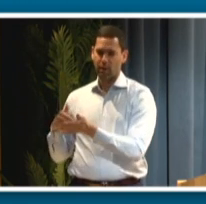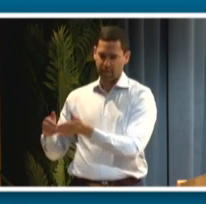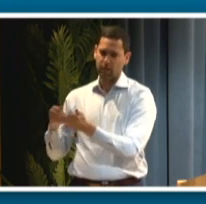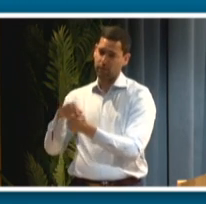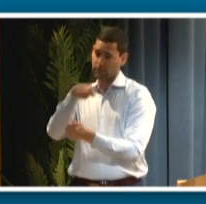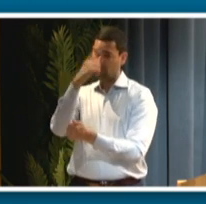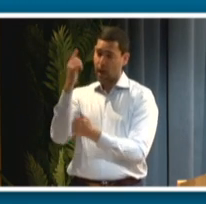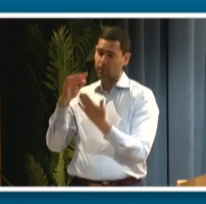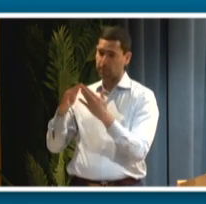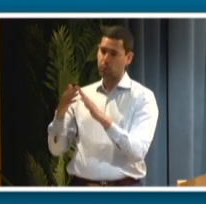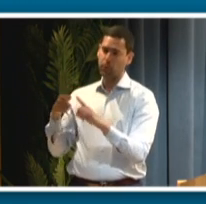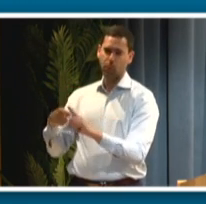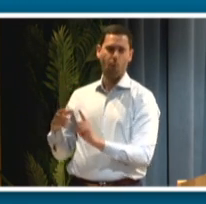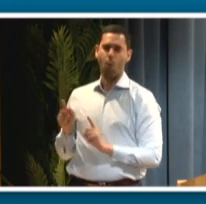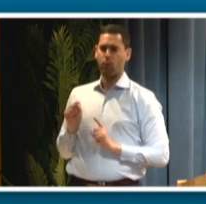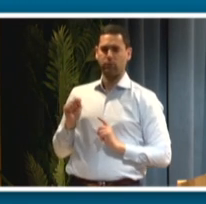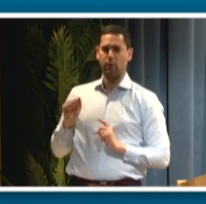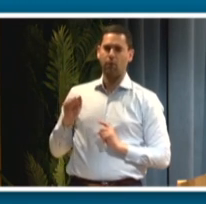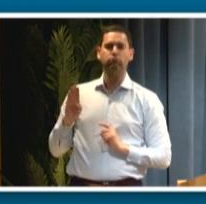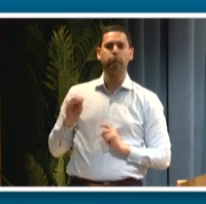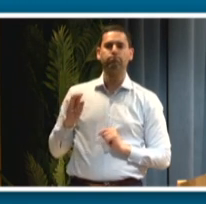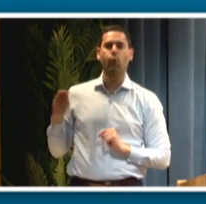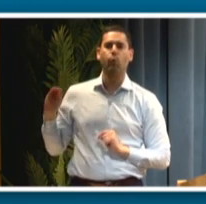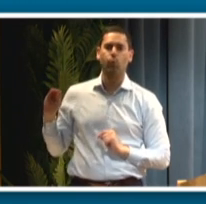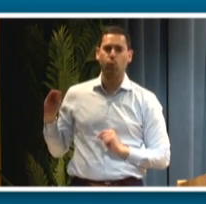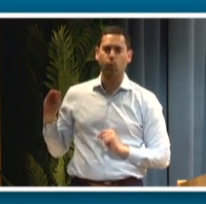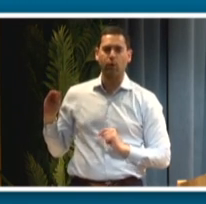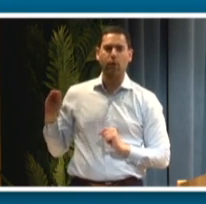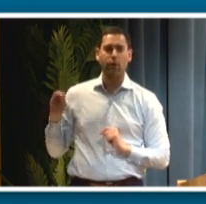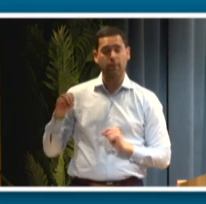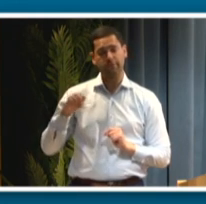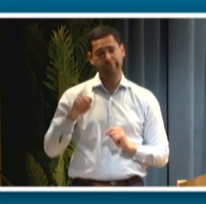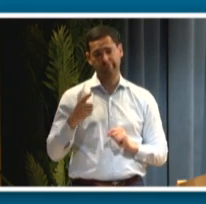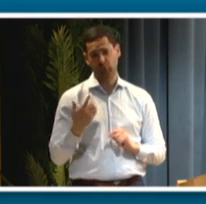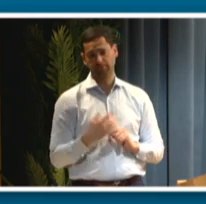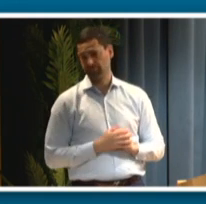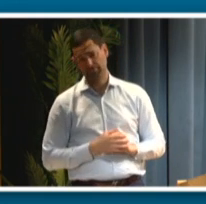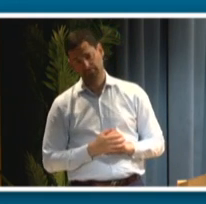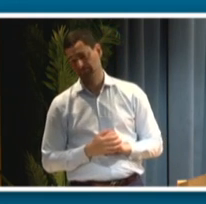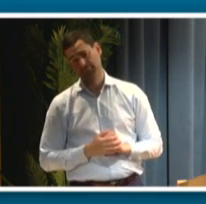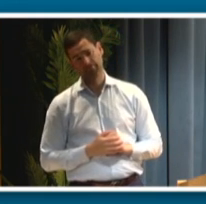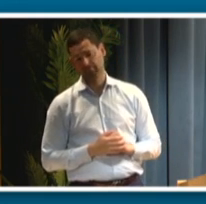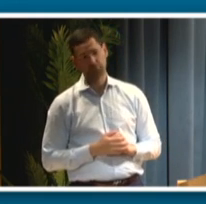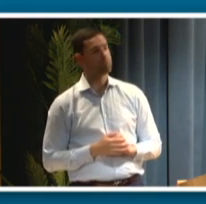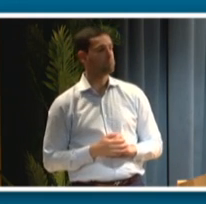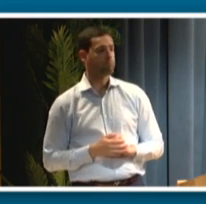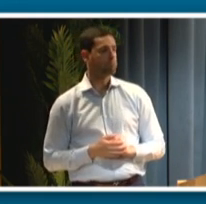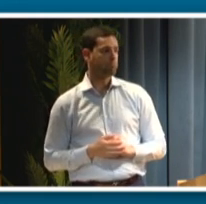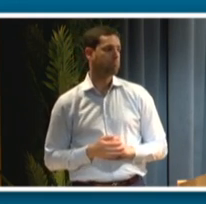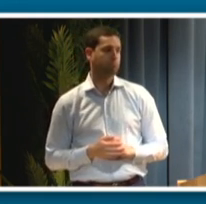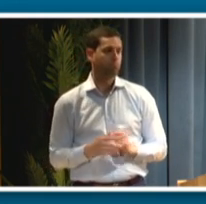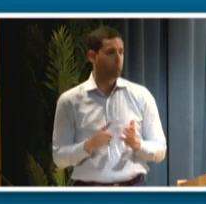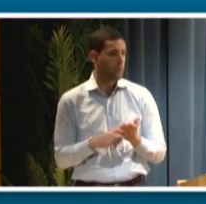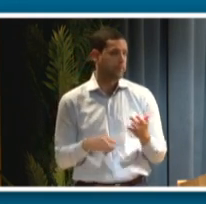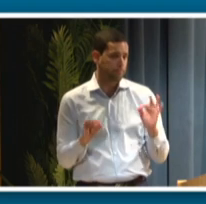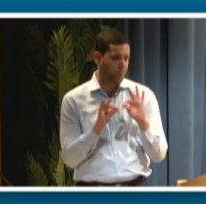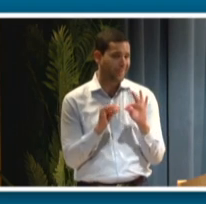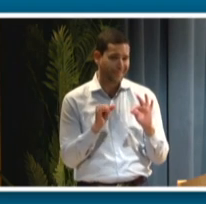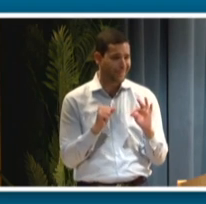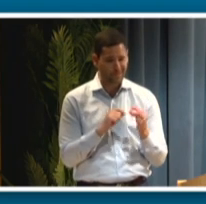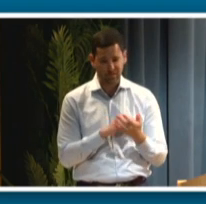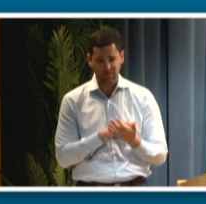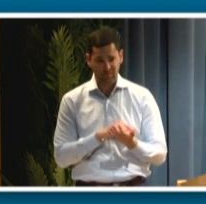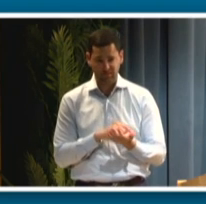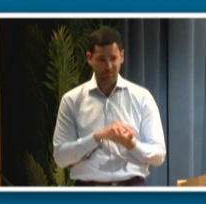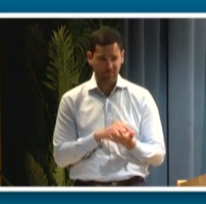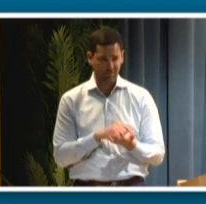it's very, you know, taboo. Yeah, I think at the end of the day, it none of this matters enough to me, right? I love our